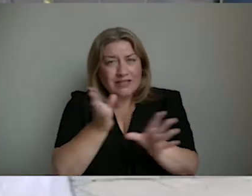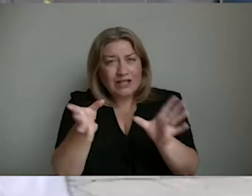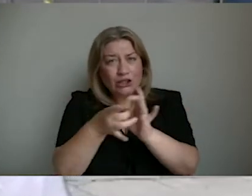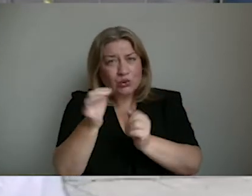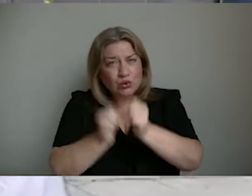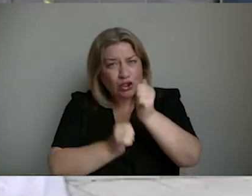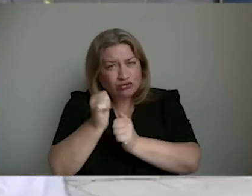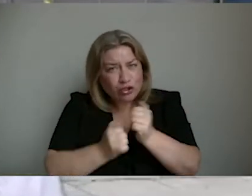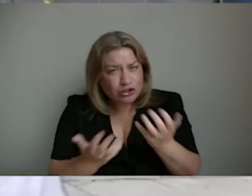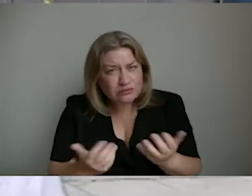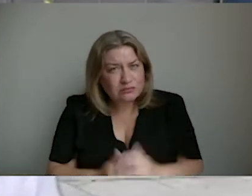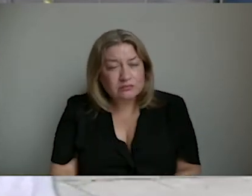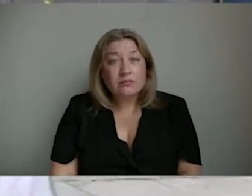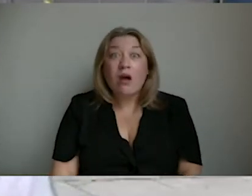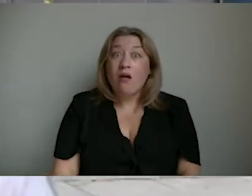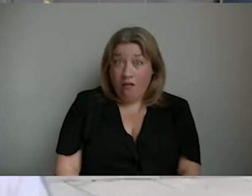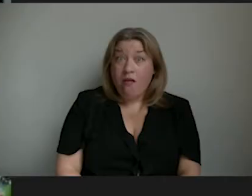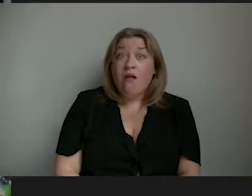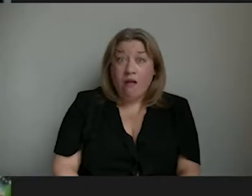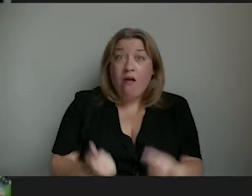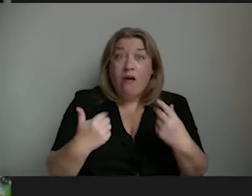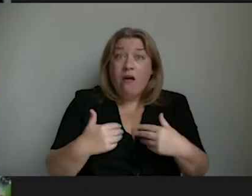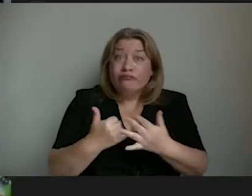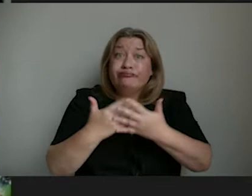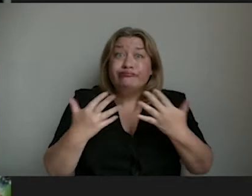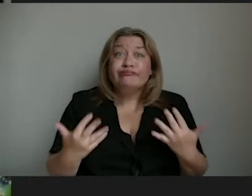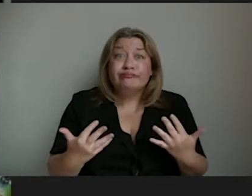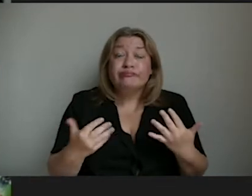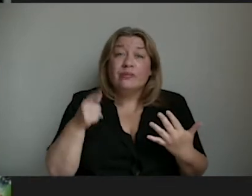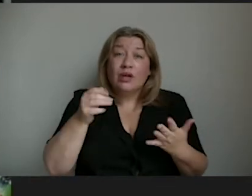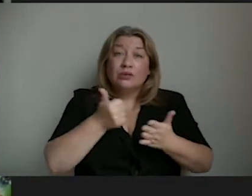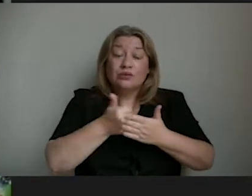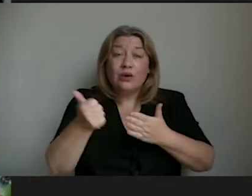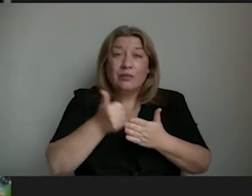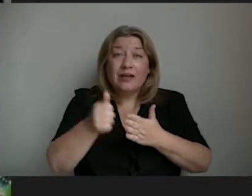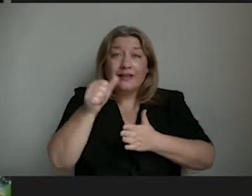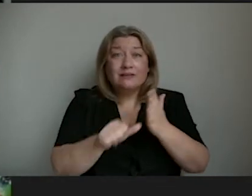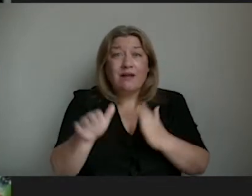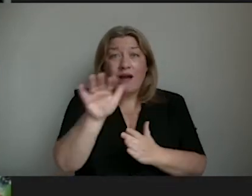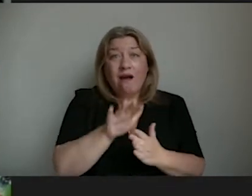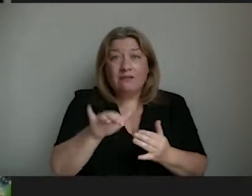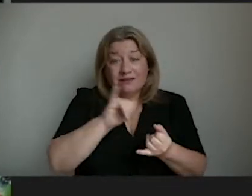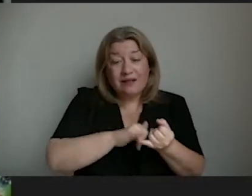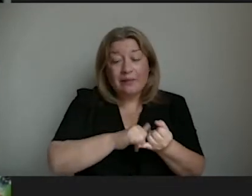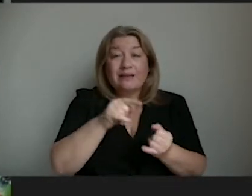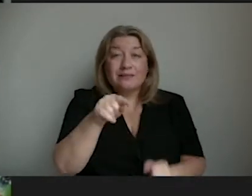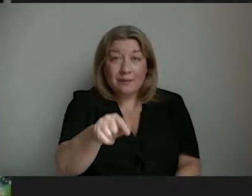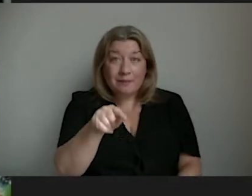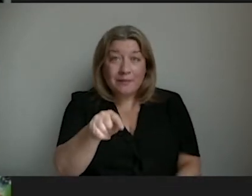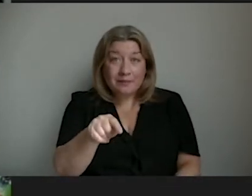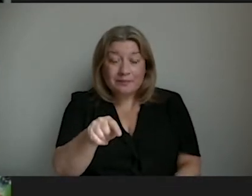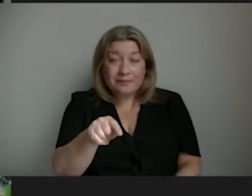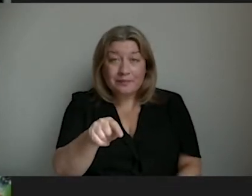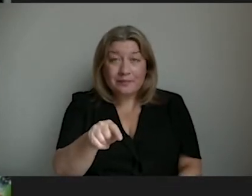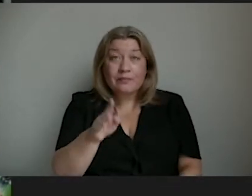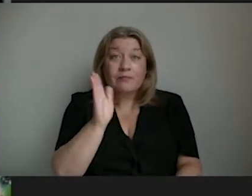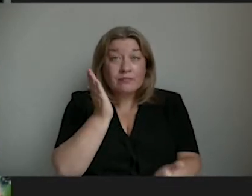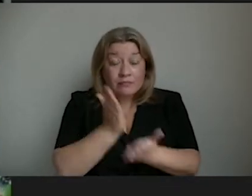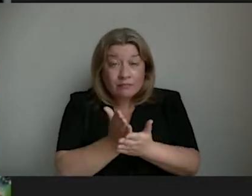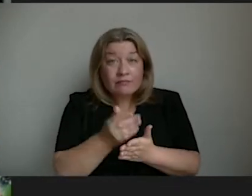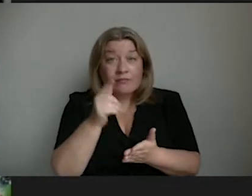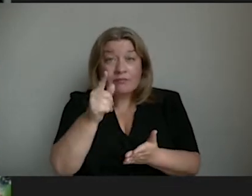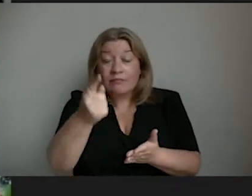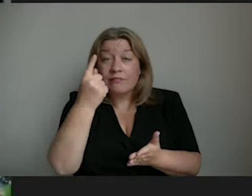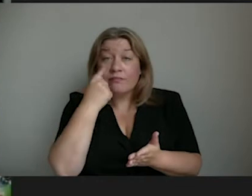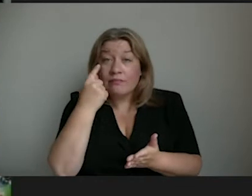roles in construction? Yeah, we get loads of roles for construction. They usually look to start around September time.